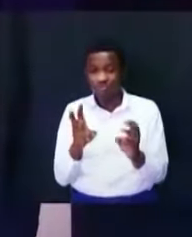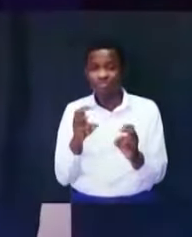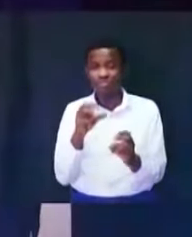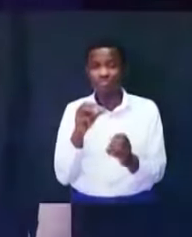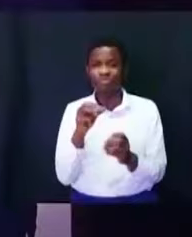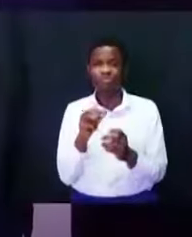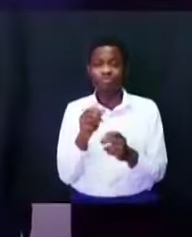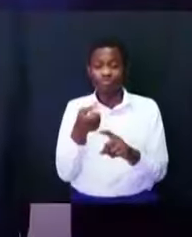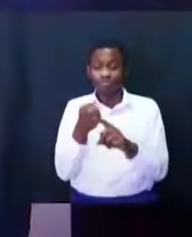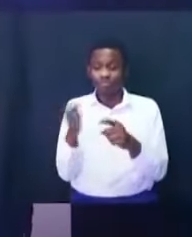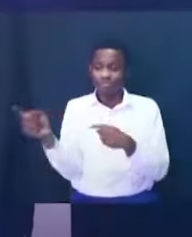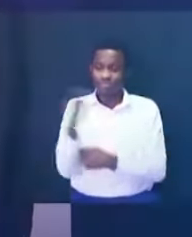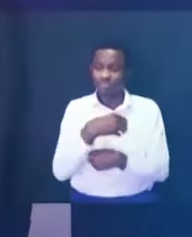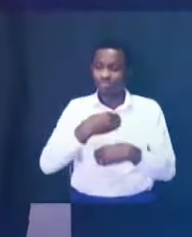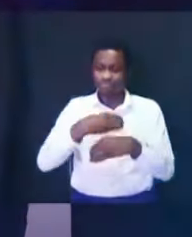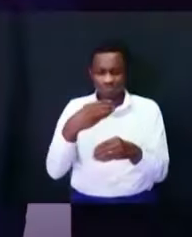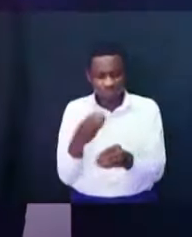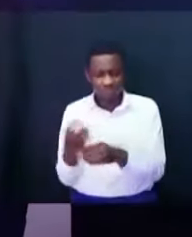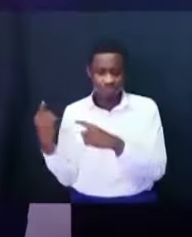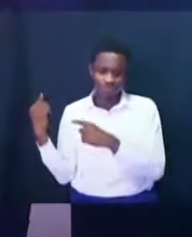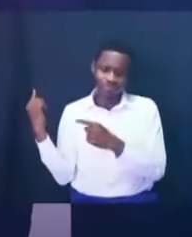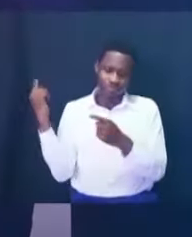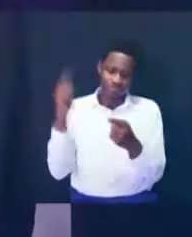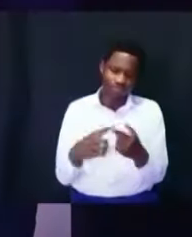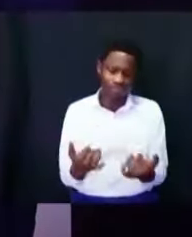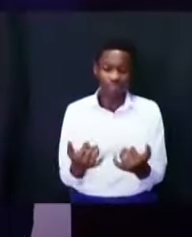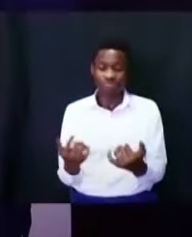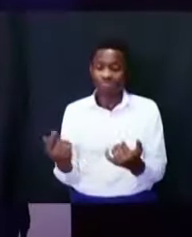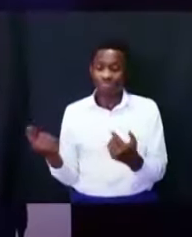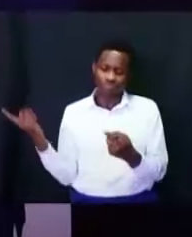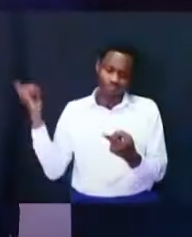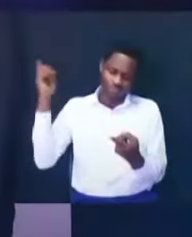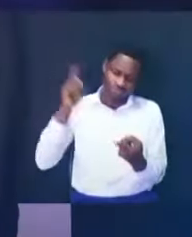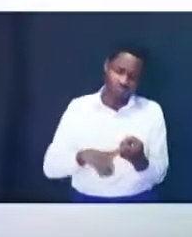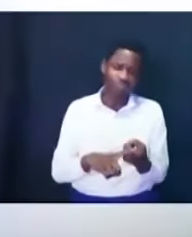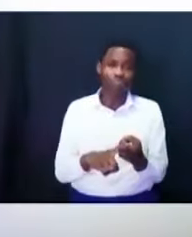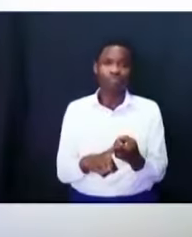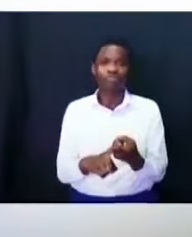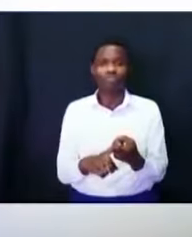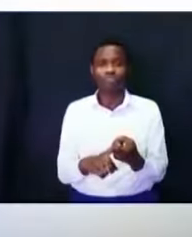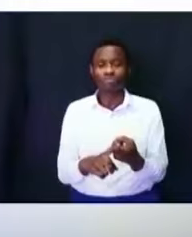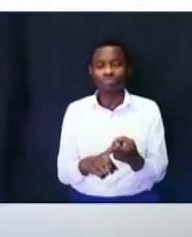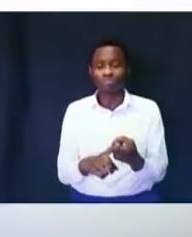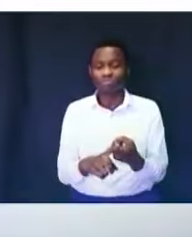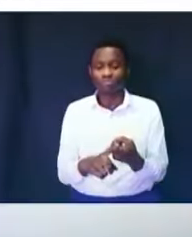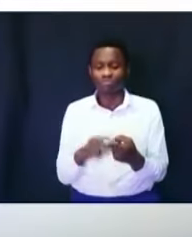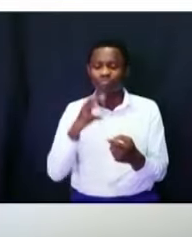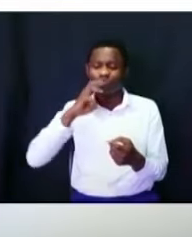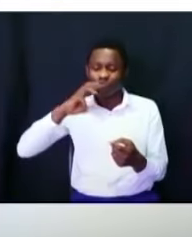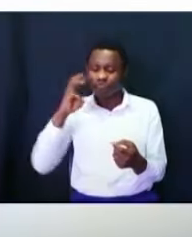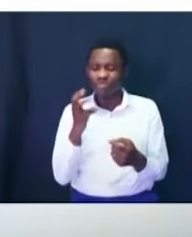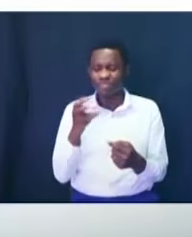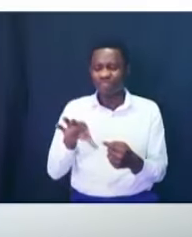were created and the next word is still wickedness was